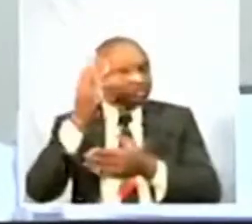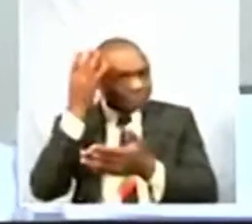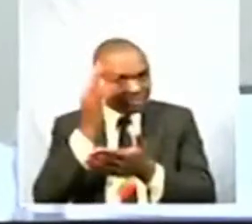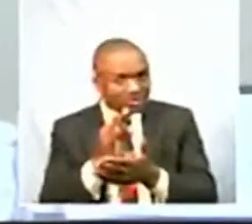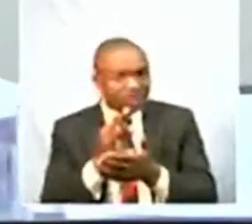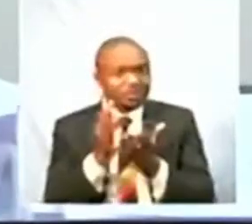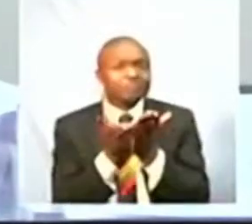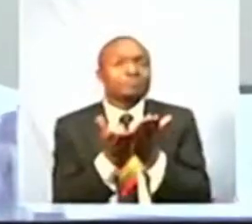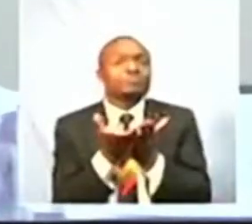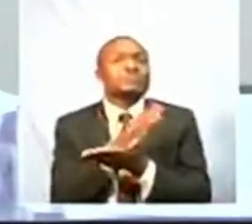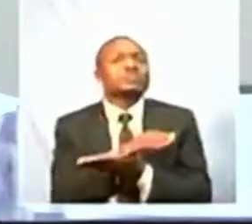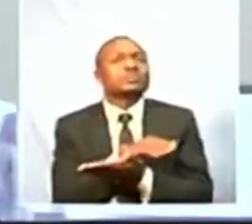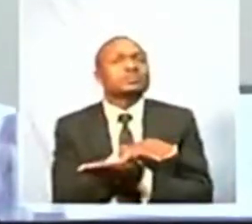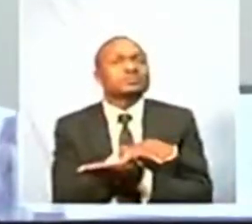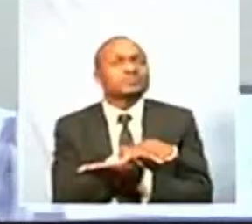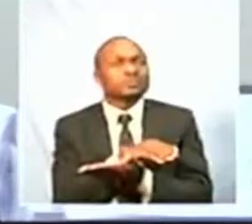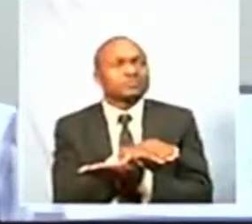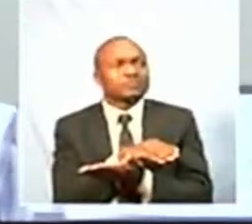on page